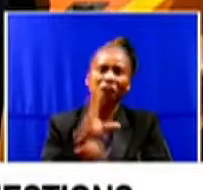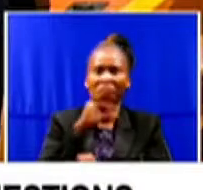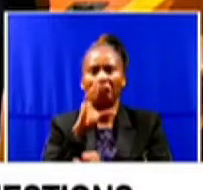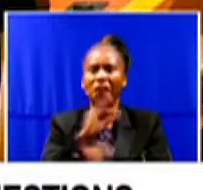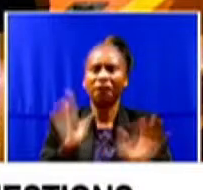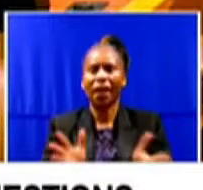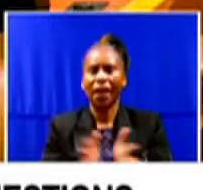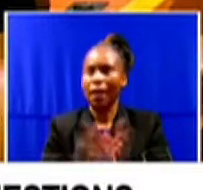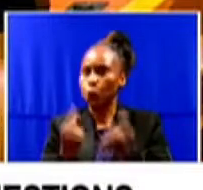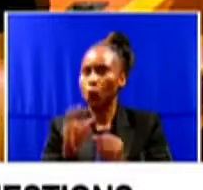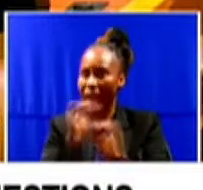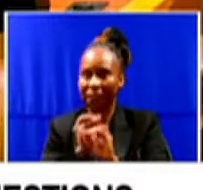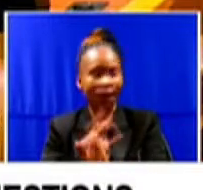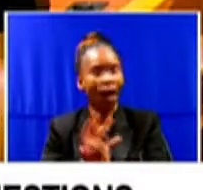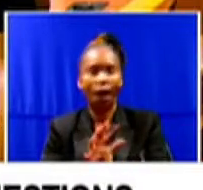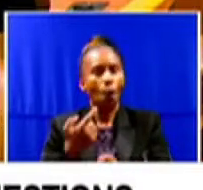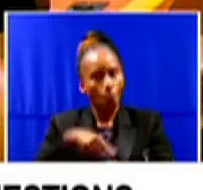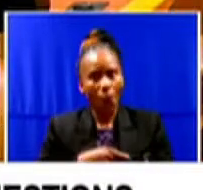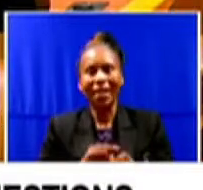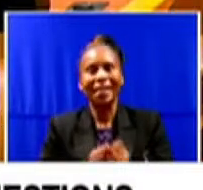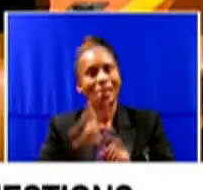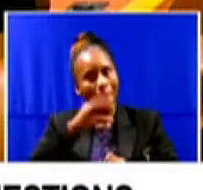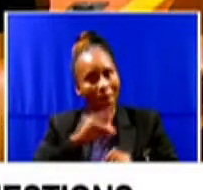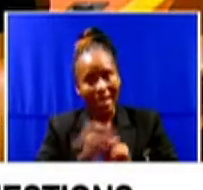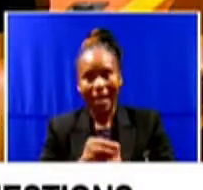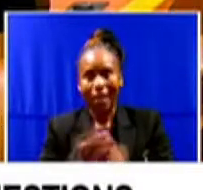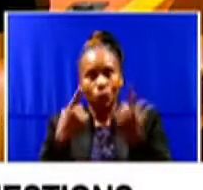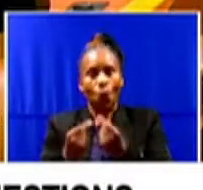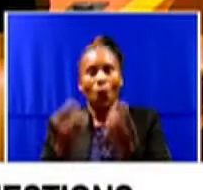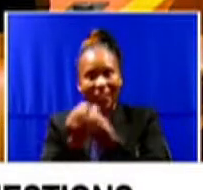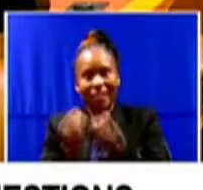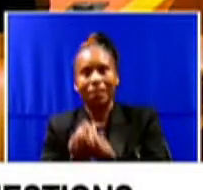you support this bill to end cadre deployment?